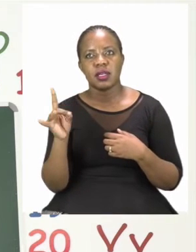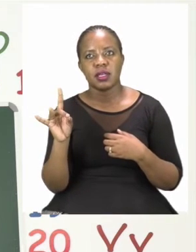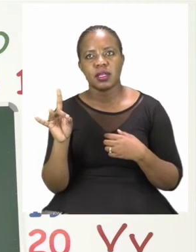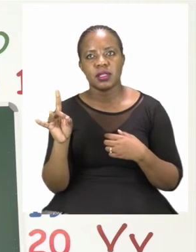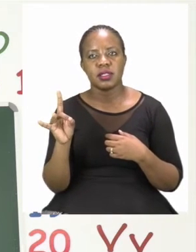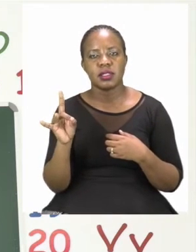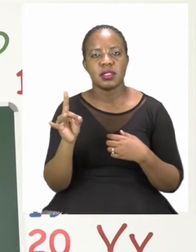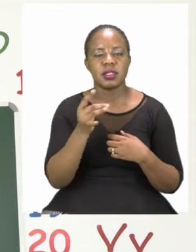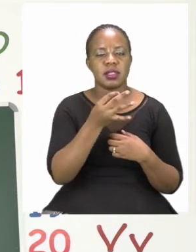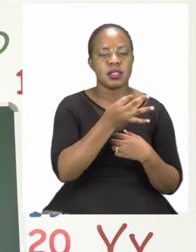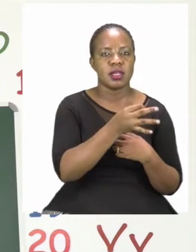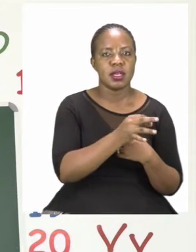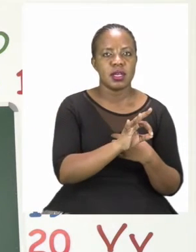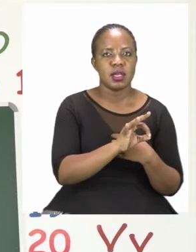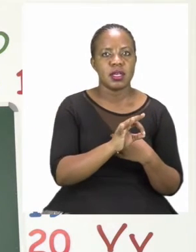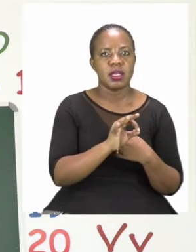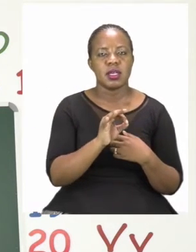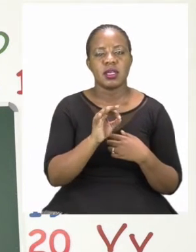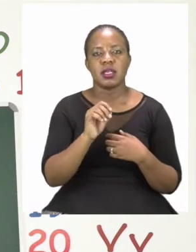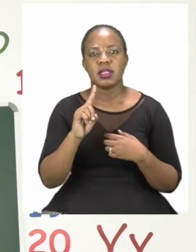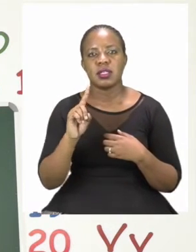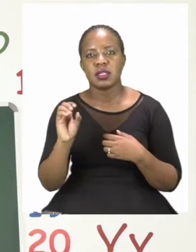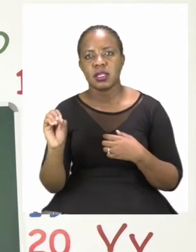9, 10,